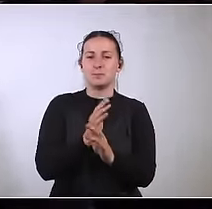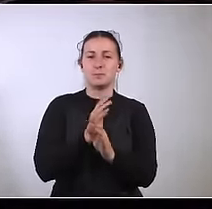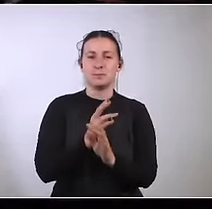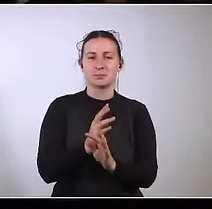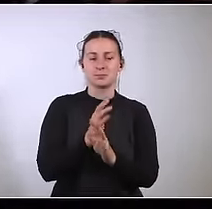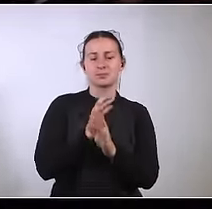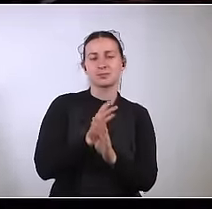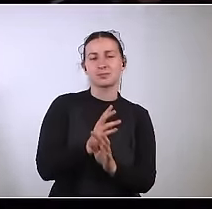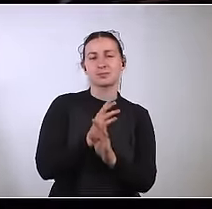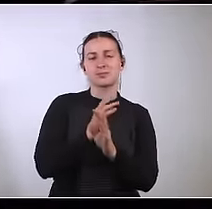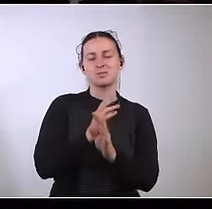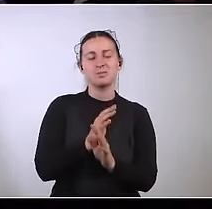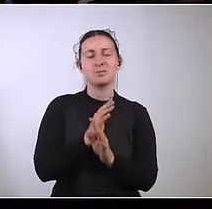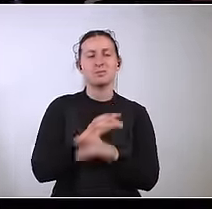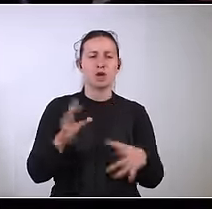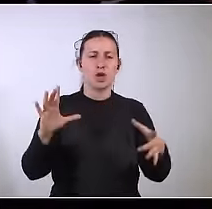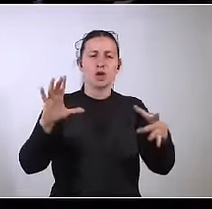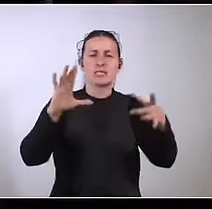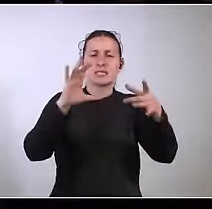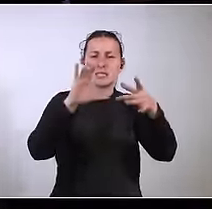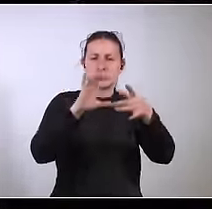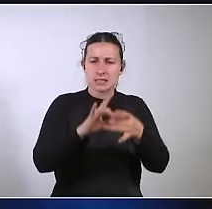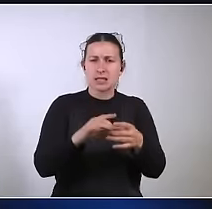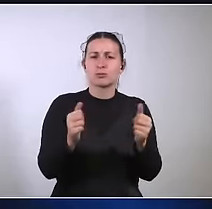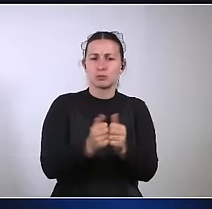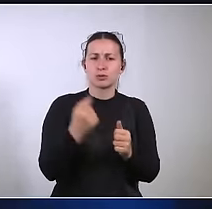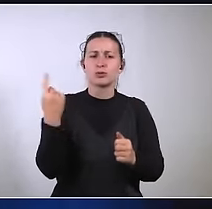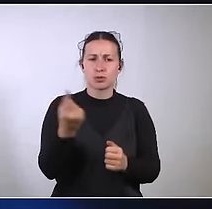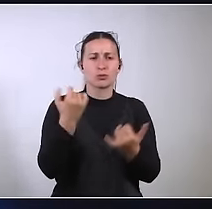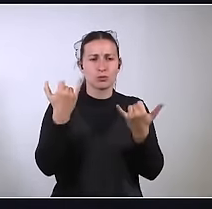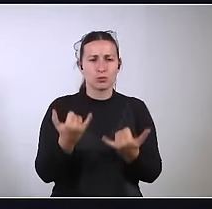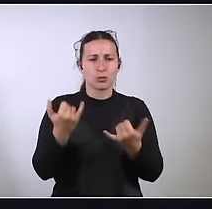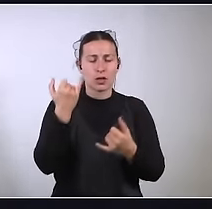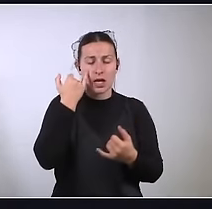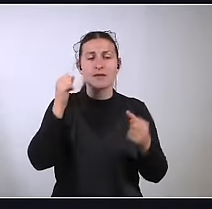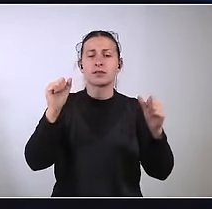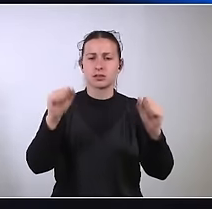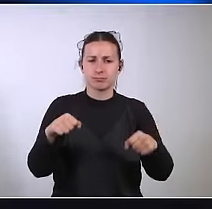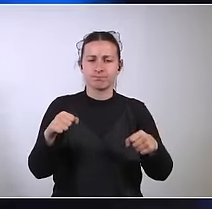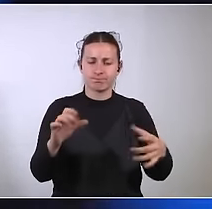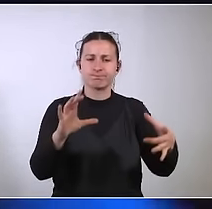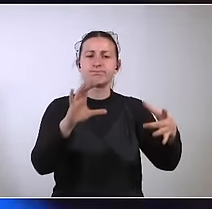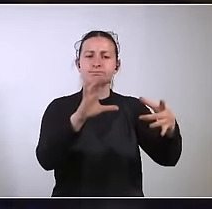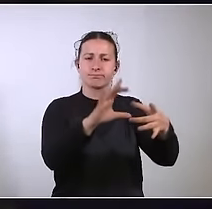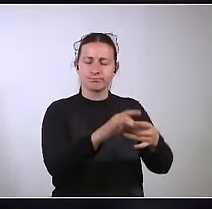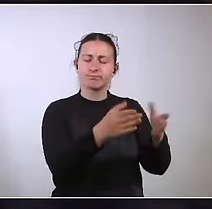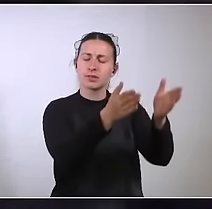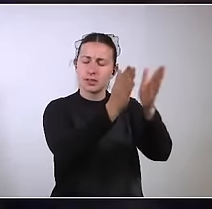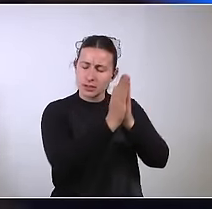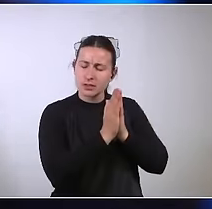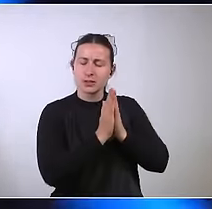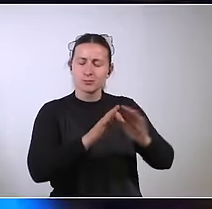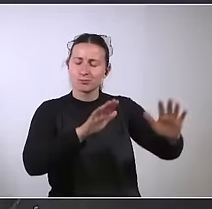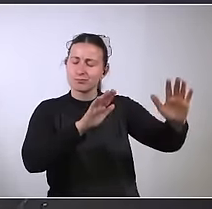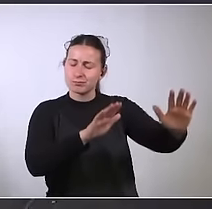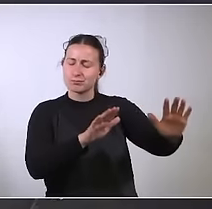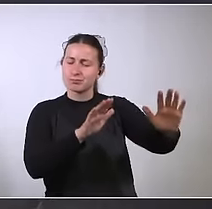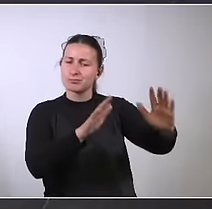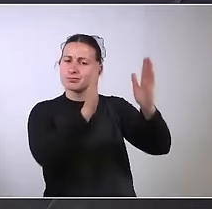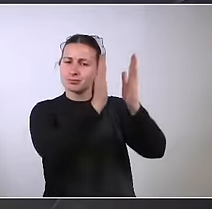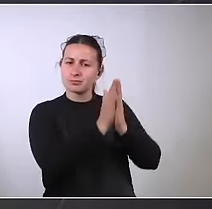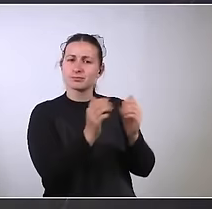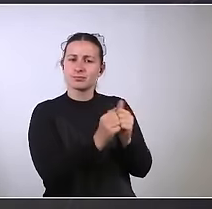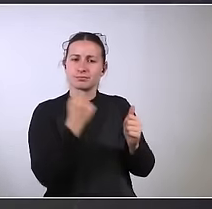If you could connect with somebody, I would like for you to do that right now. If it's appropriate to do so, put your hand on their